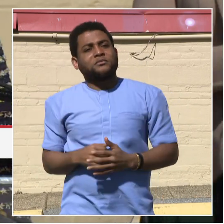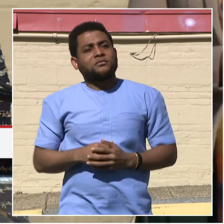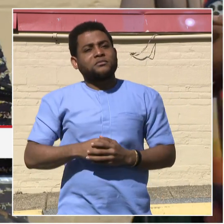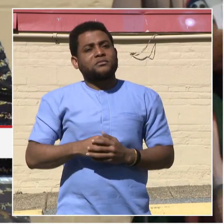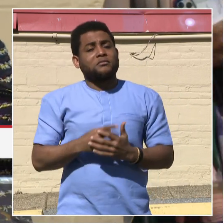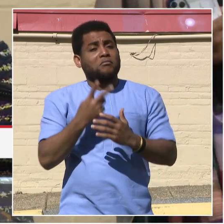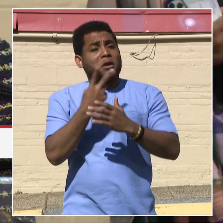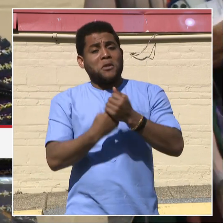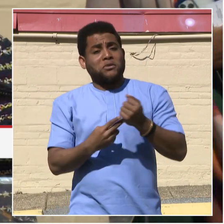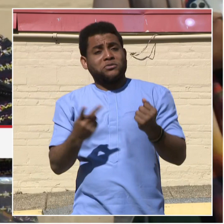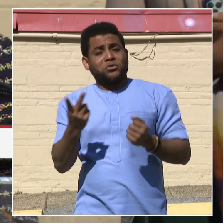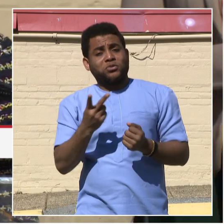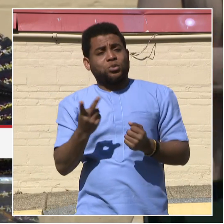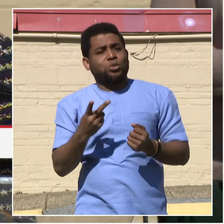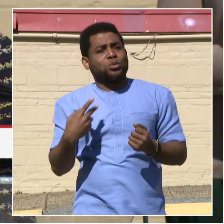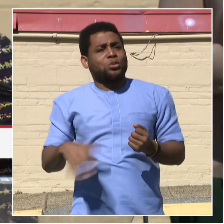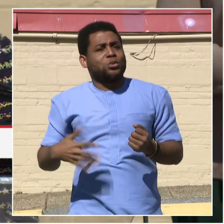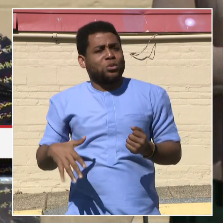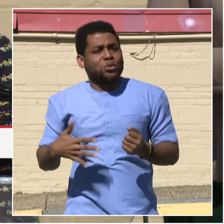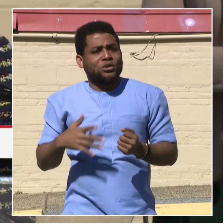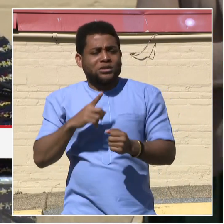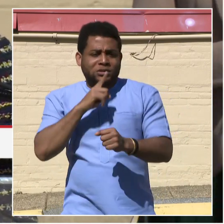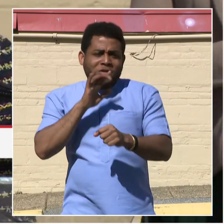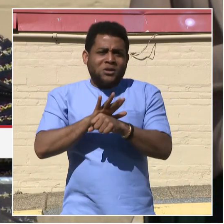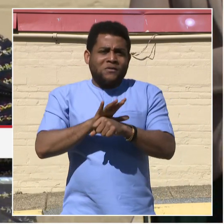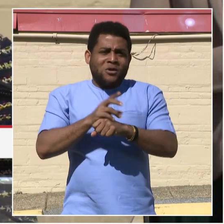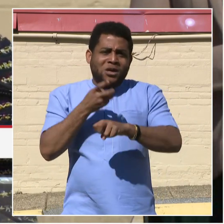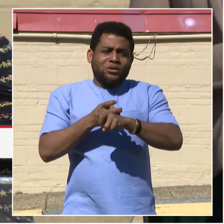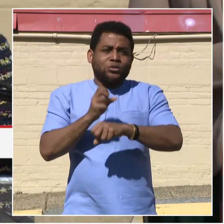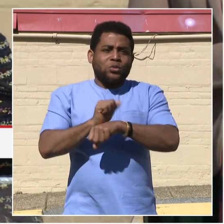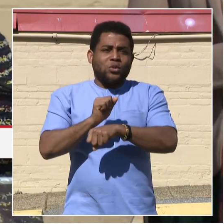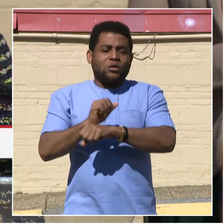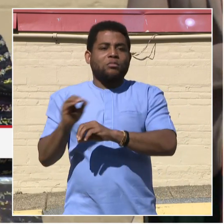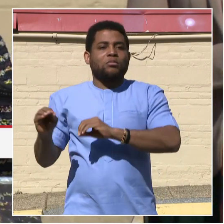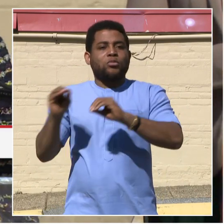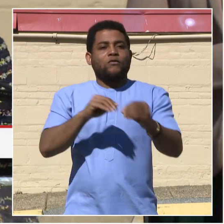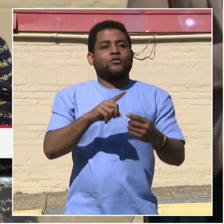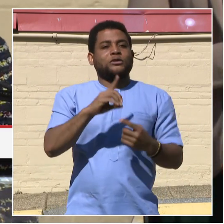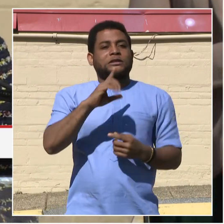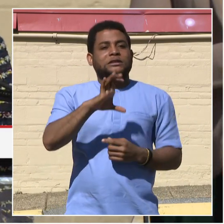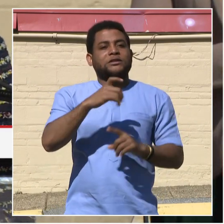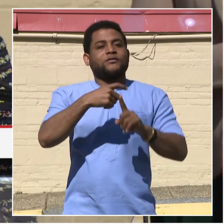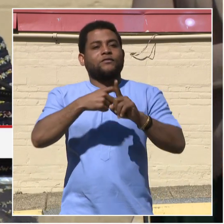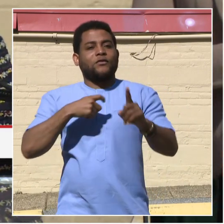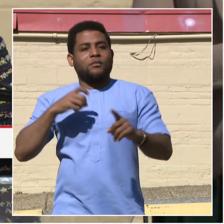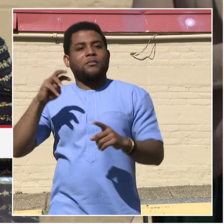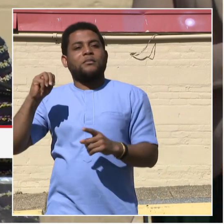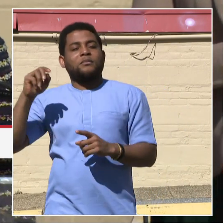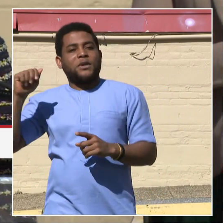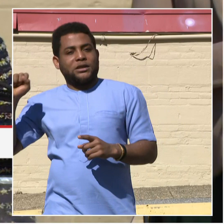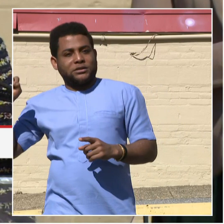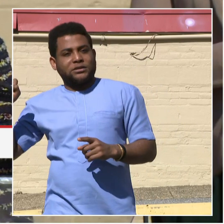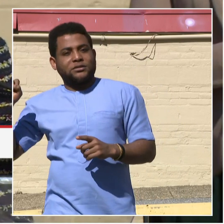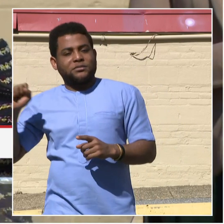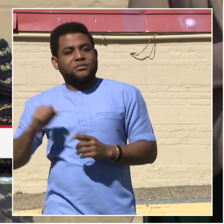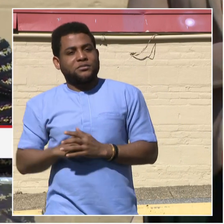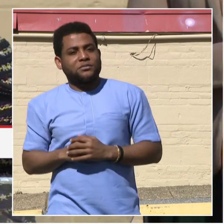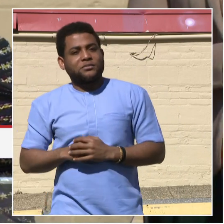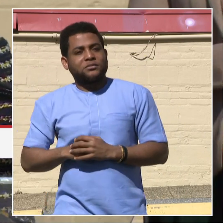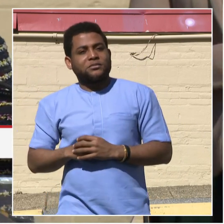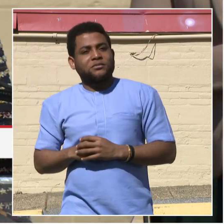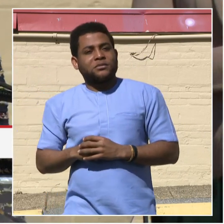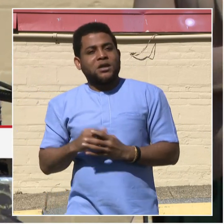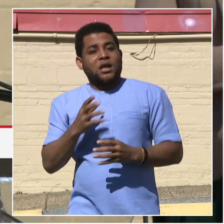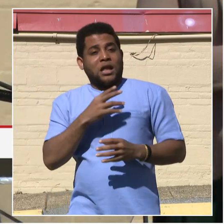dedicated, hard-working people who migrated to D.C. from Malden, Massachusetts, my grandfather, and Montreal,